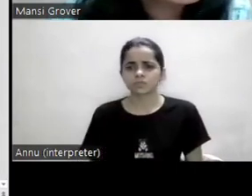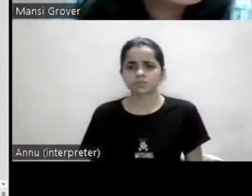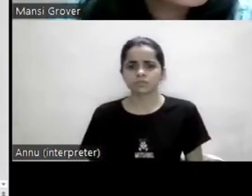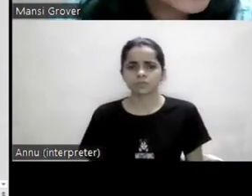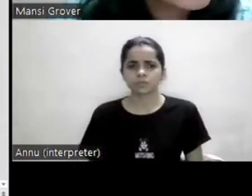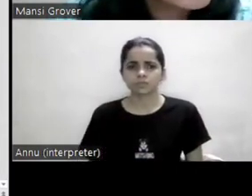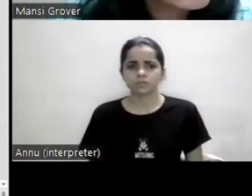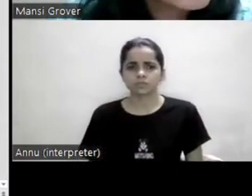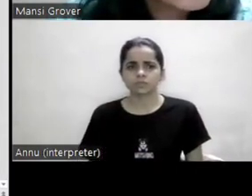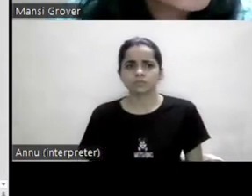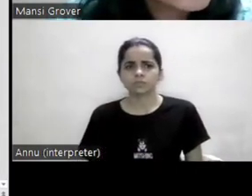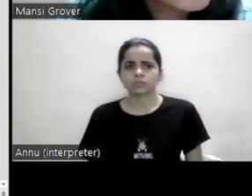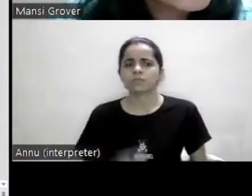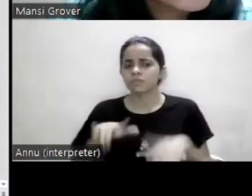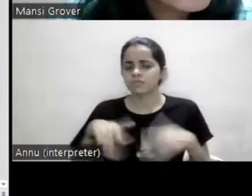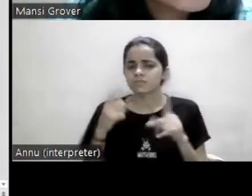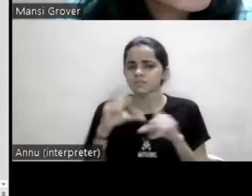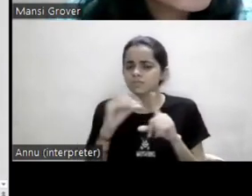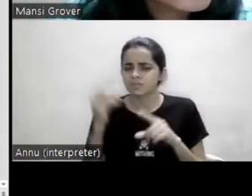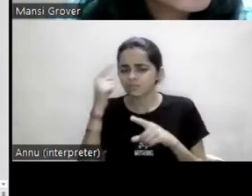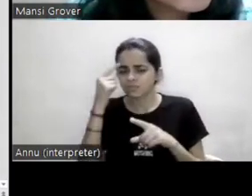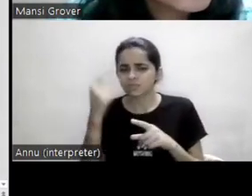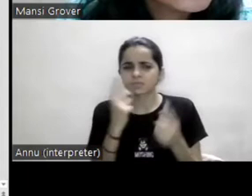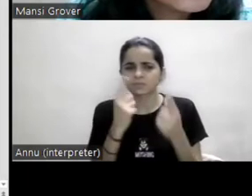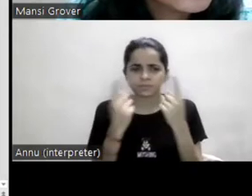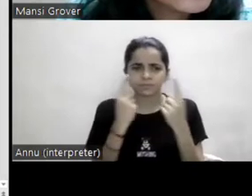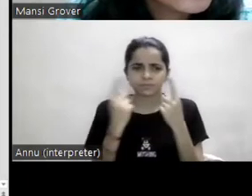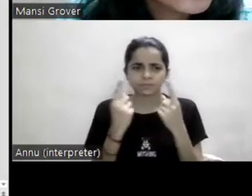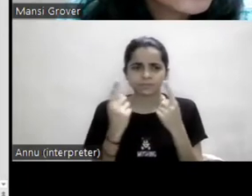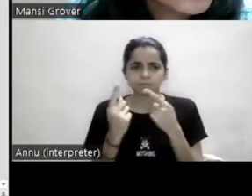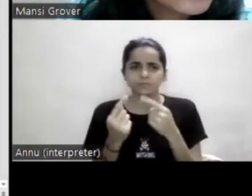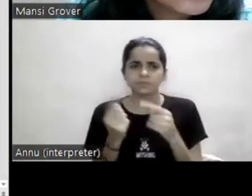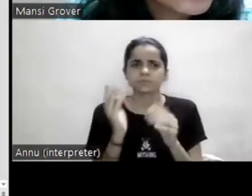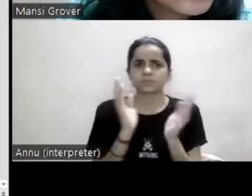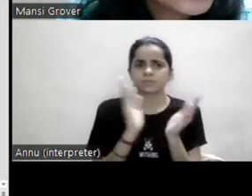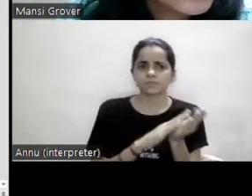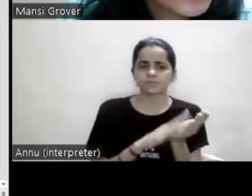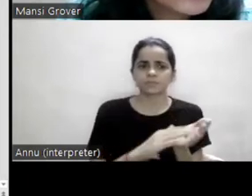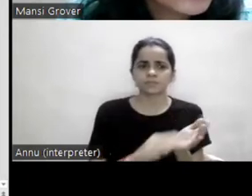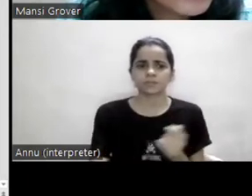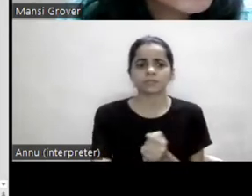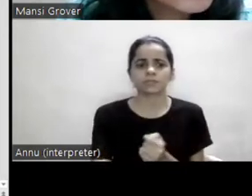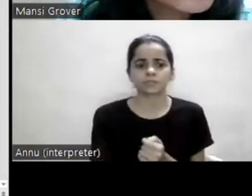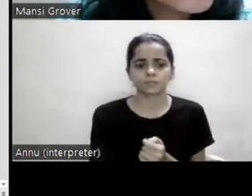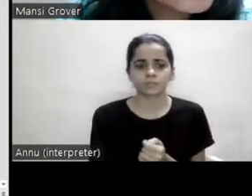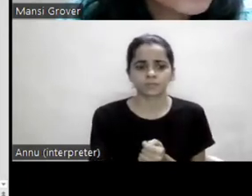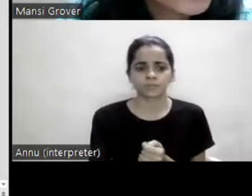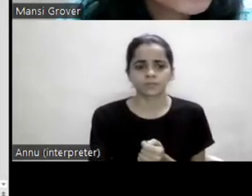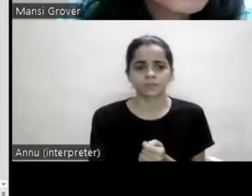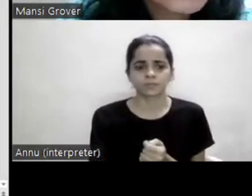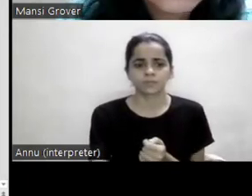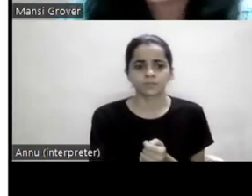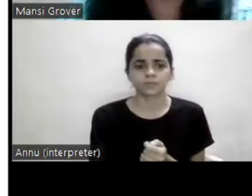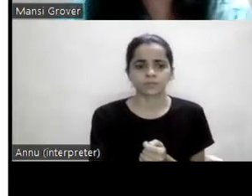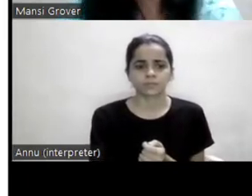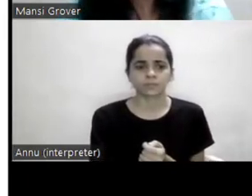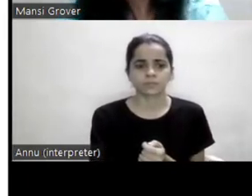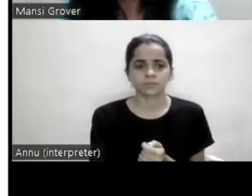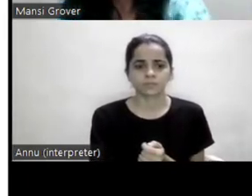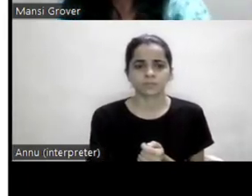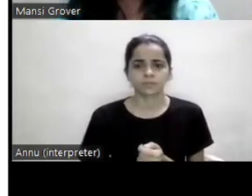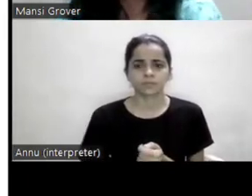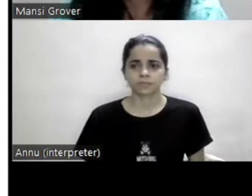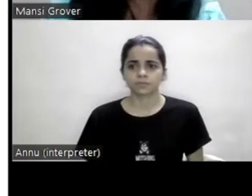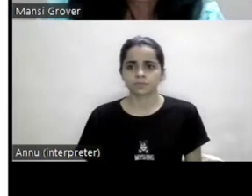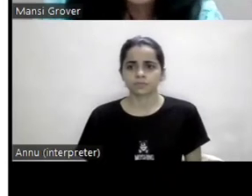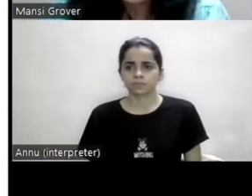how to do that. Right side mein jo niche hai na. Yeah. I think this is what. Haan. Yeah.